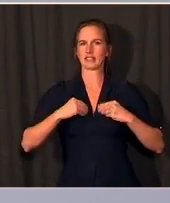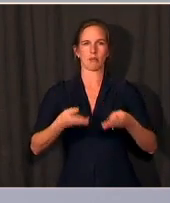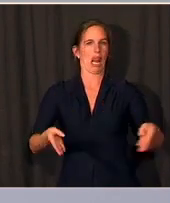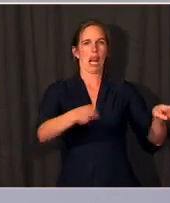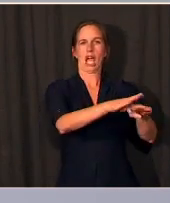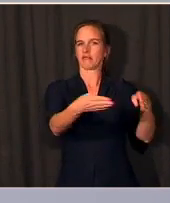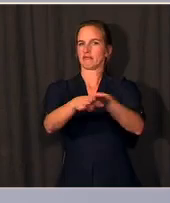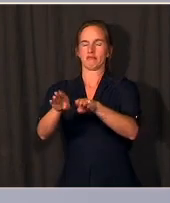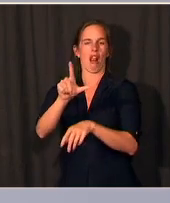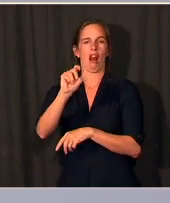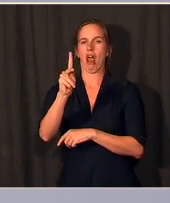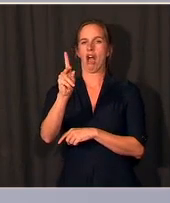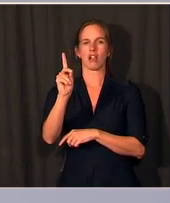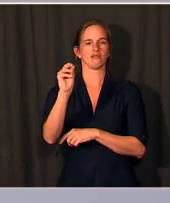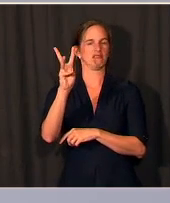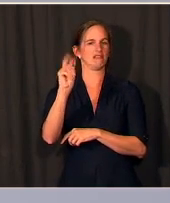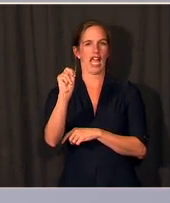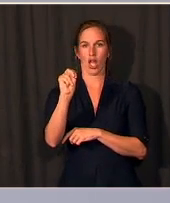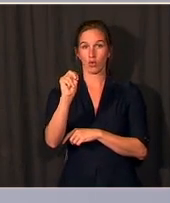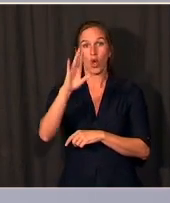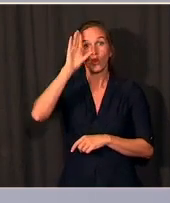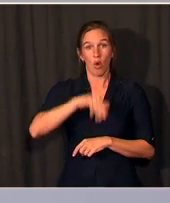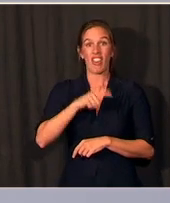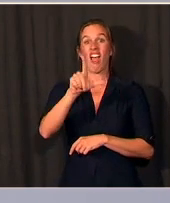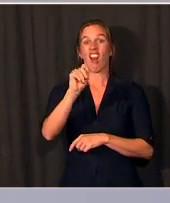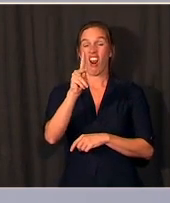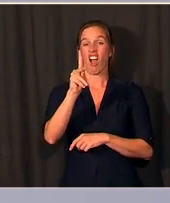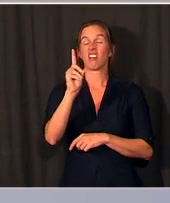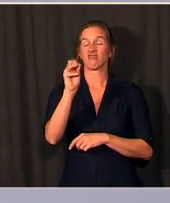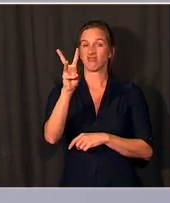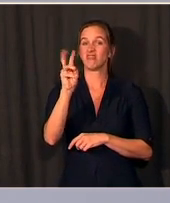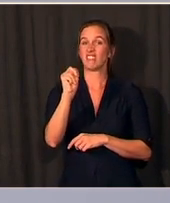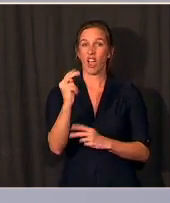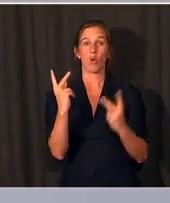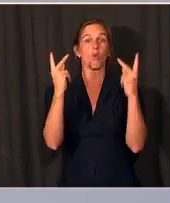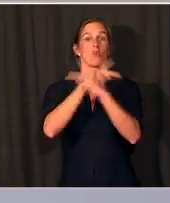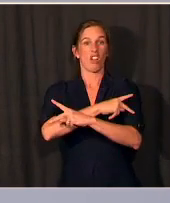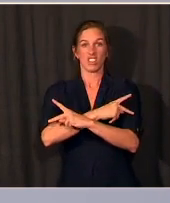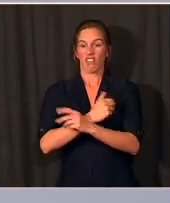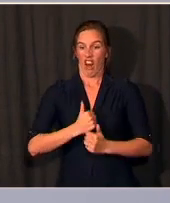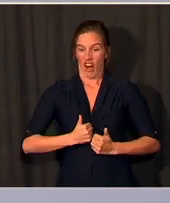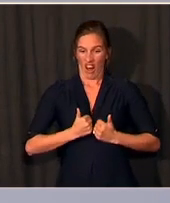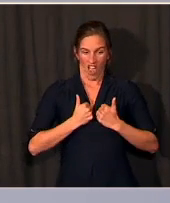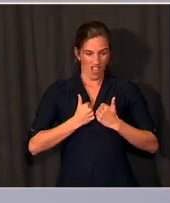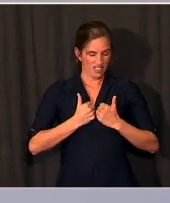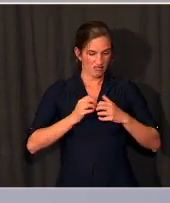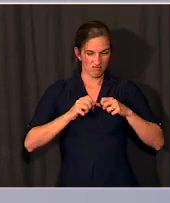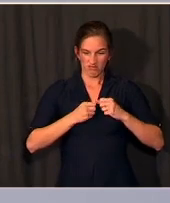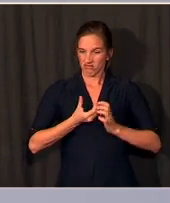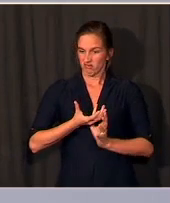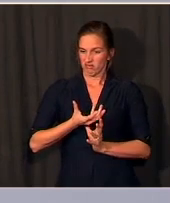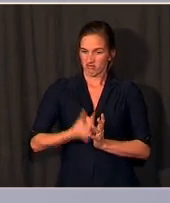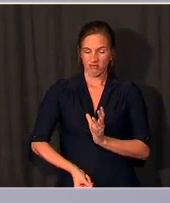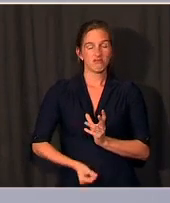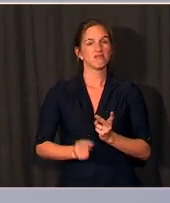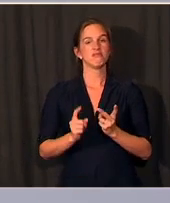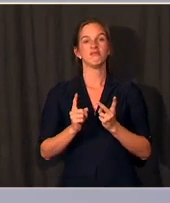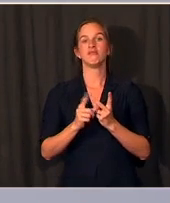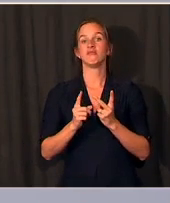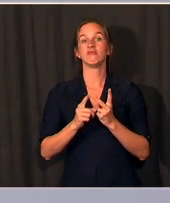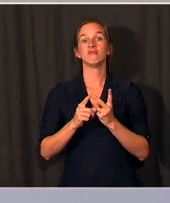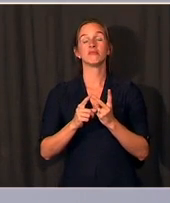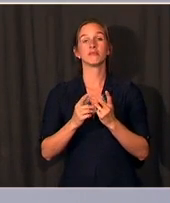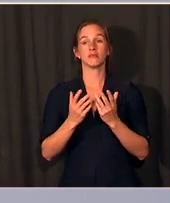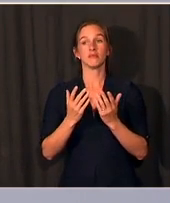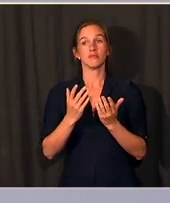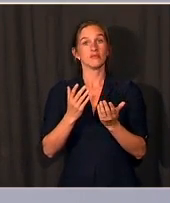necessity. Lockdowns cost lives, and they cost a lot of problems. The cure cannot be,